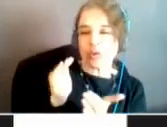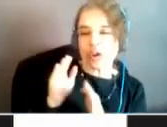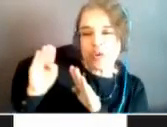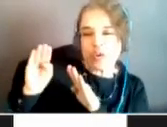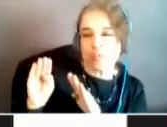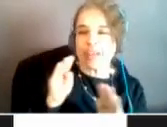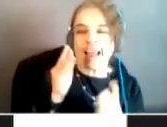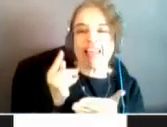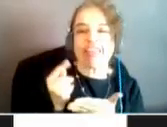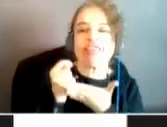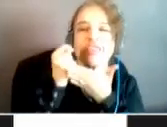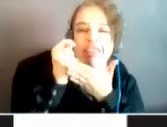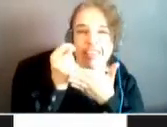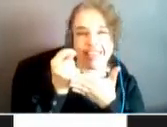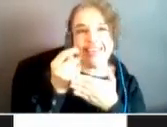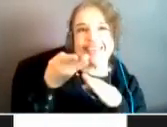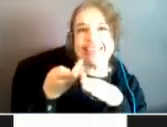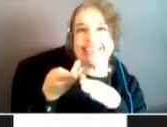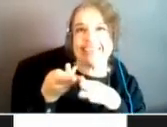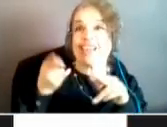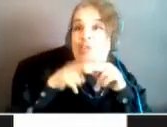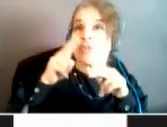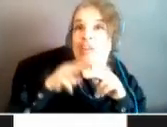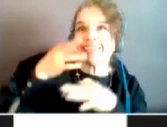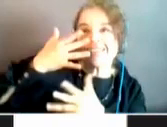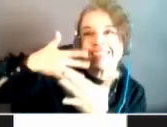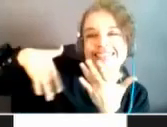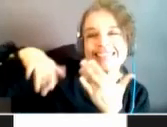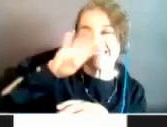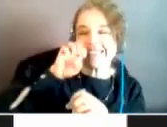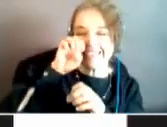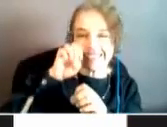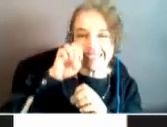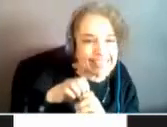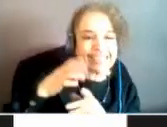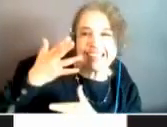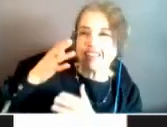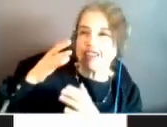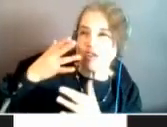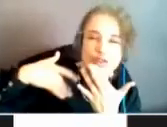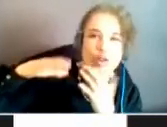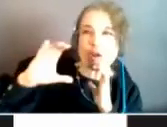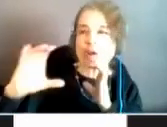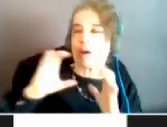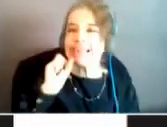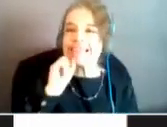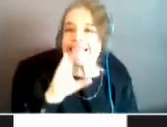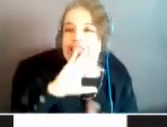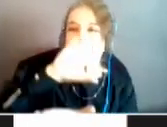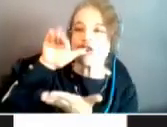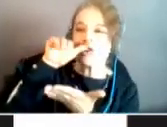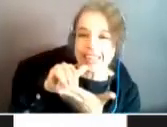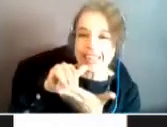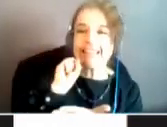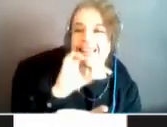behavioral therapy to increase social engagement in order to enhance social communication in senior centers and